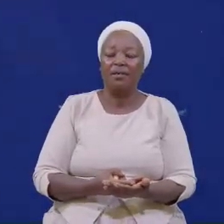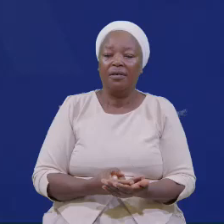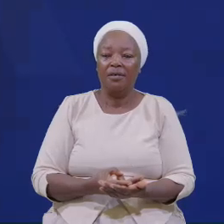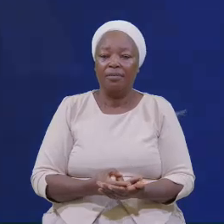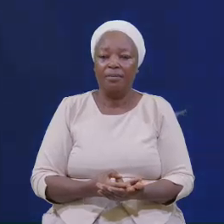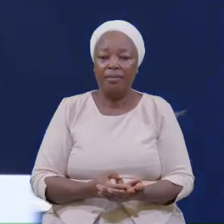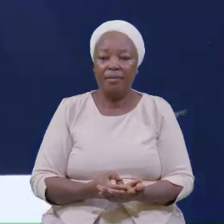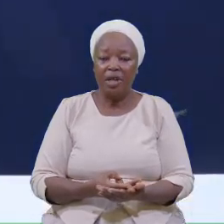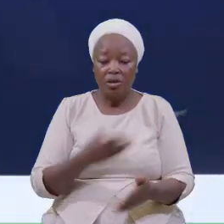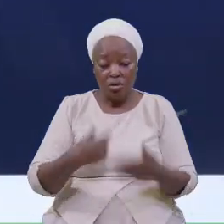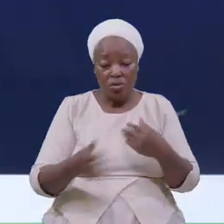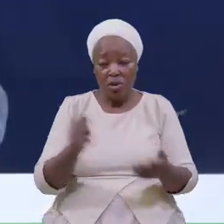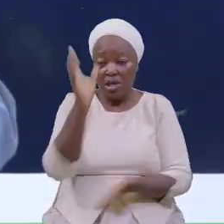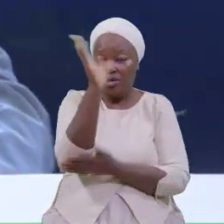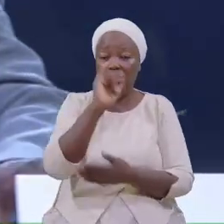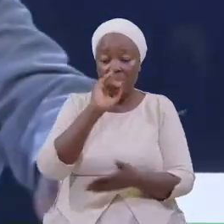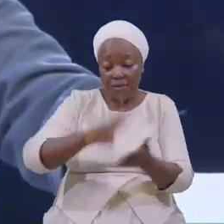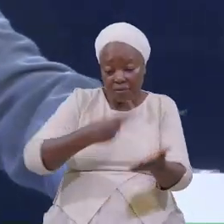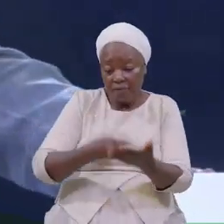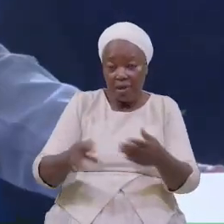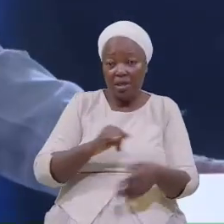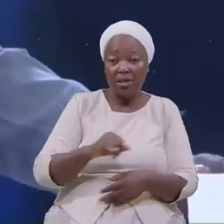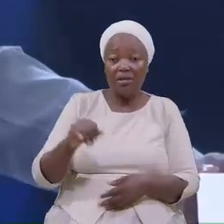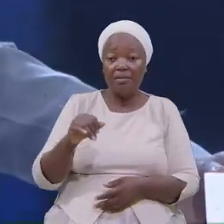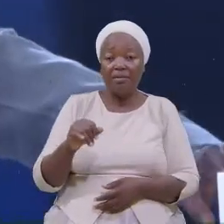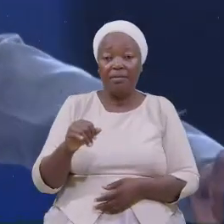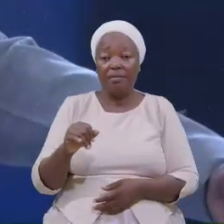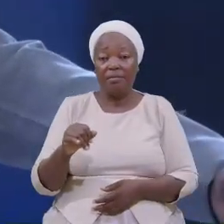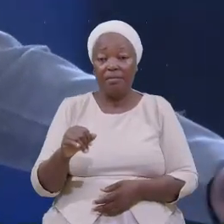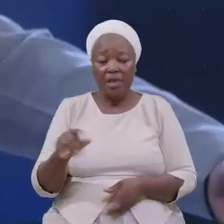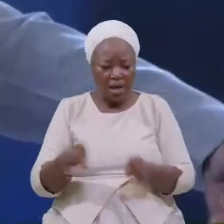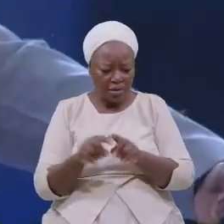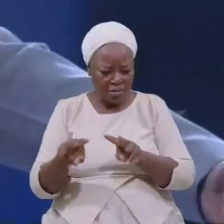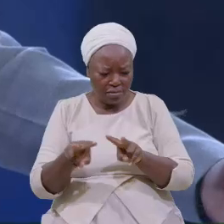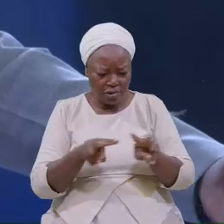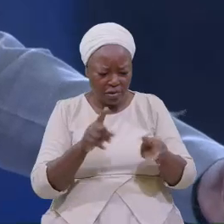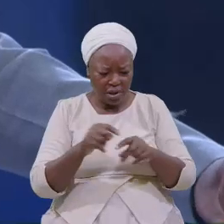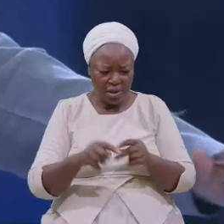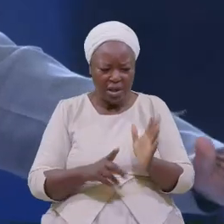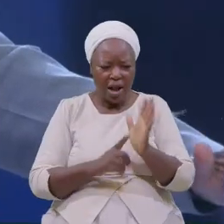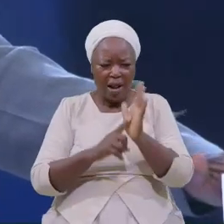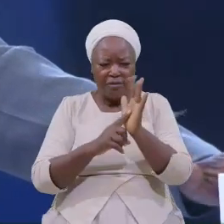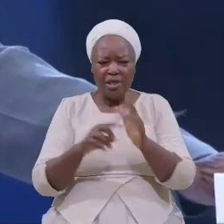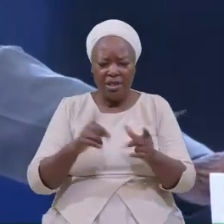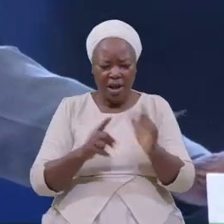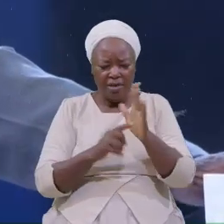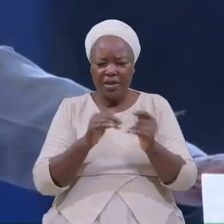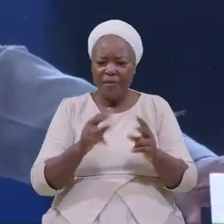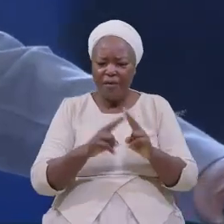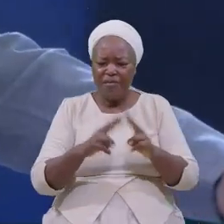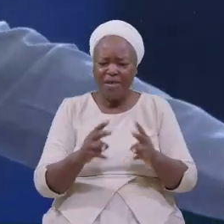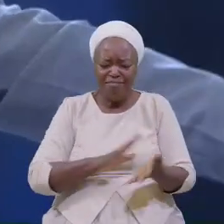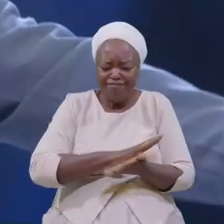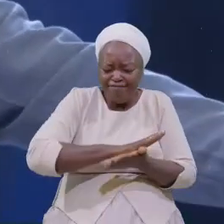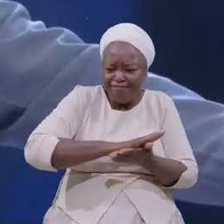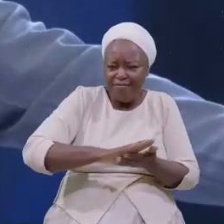Even though the tree is falling down, as you look at the leaves are still as fresh as